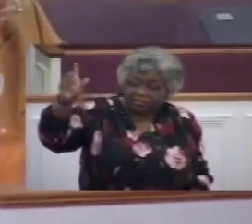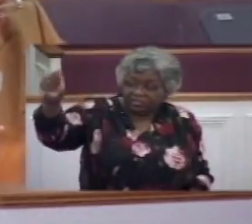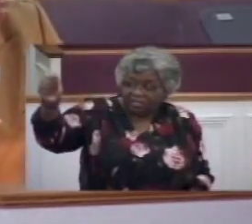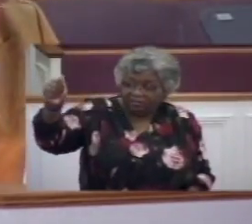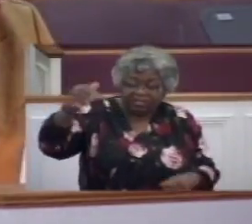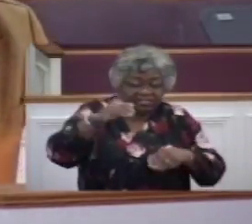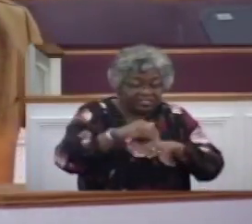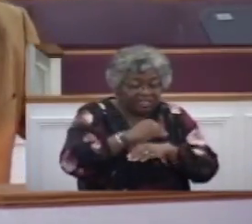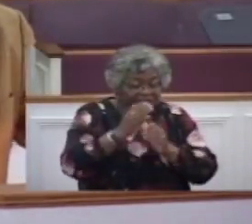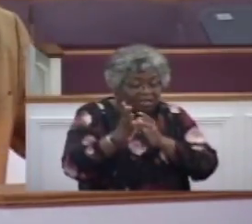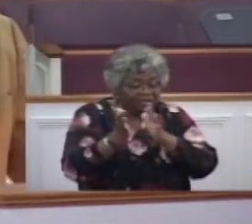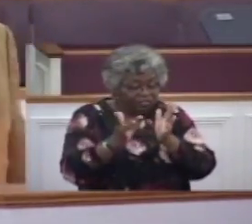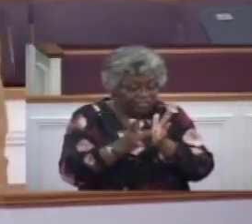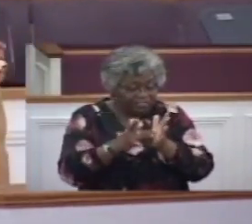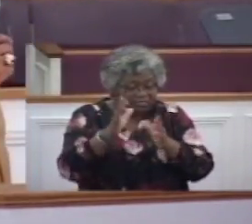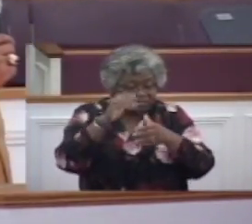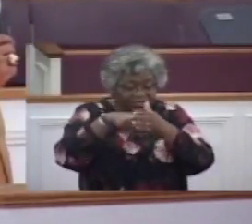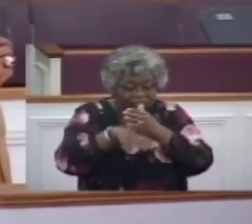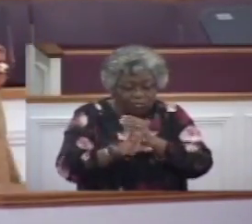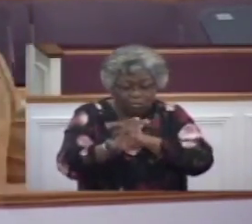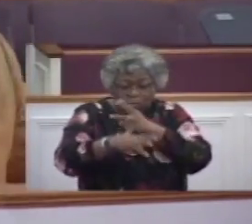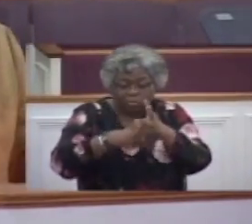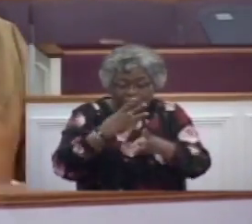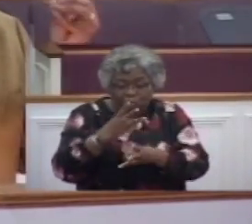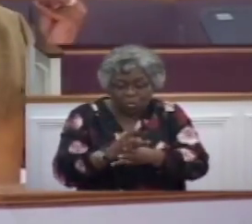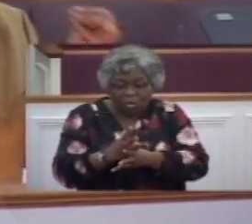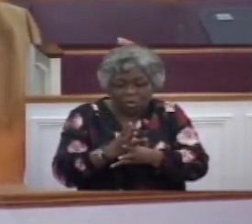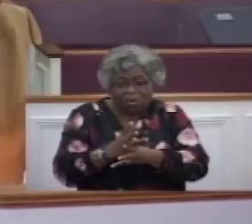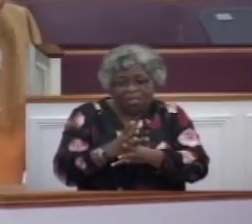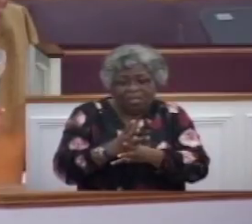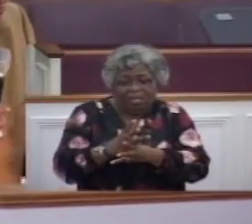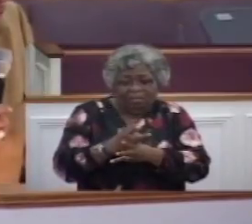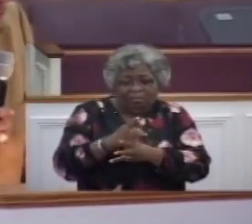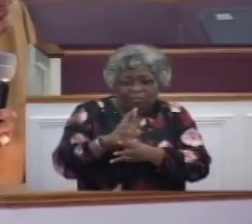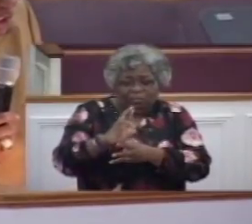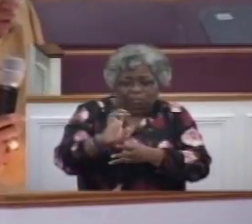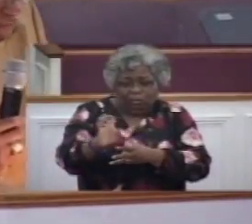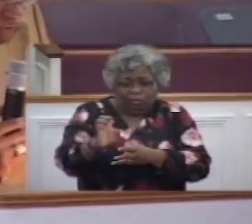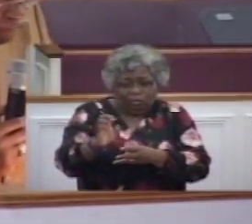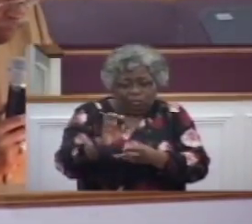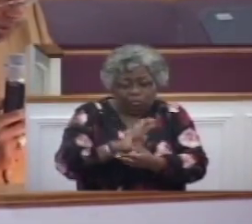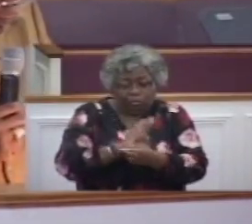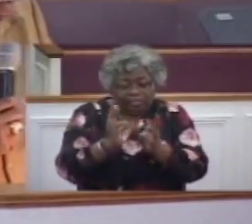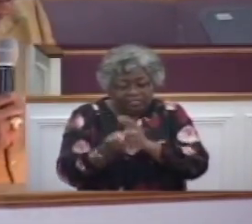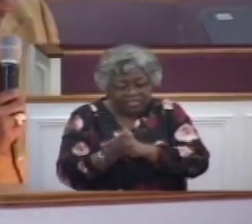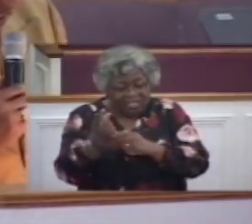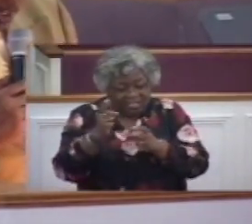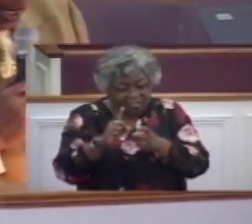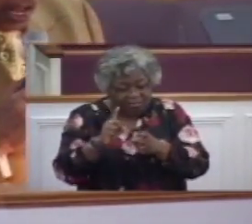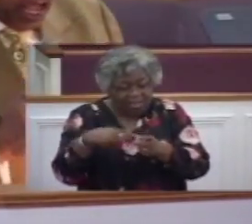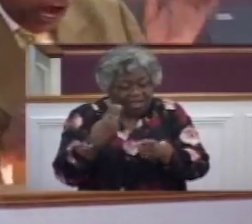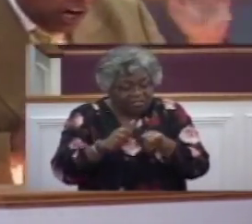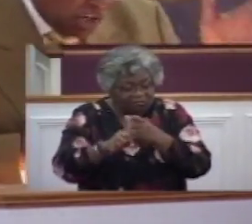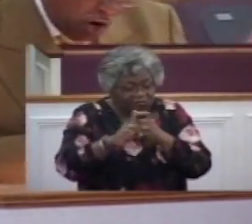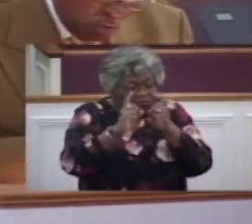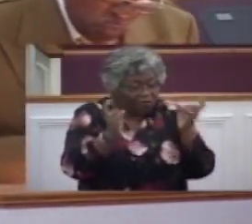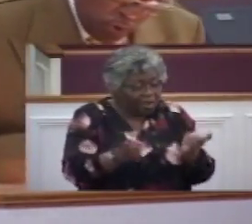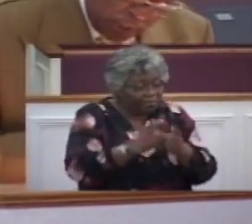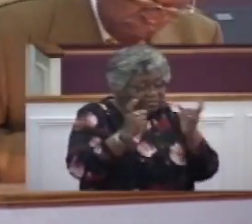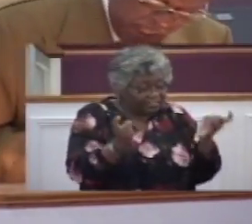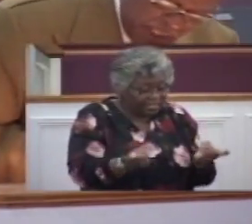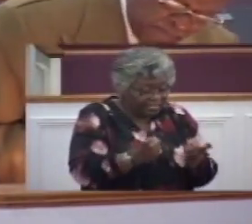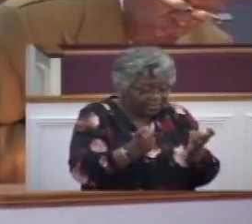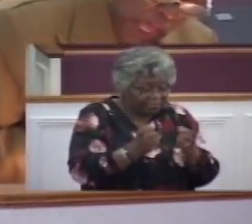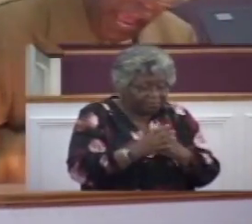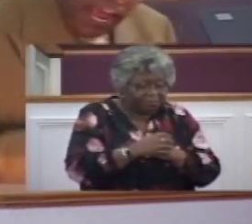send Jesus into the world to redeem us from sin. Are y'all